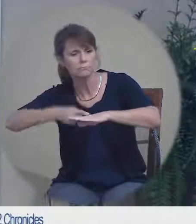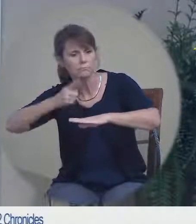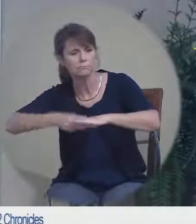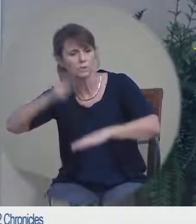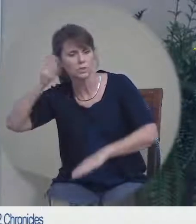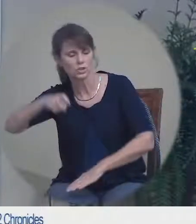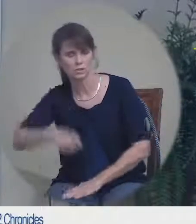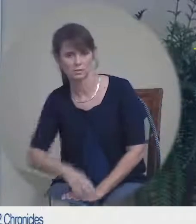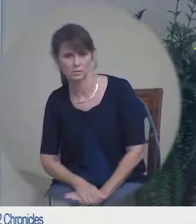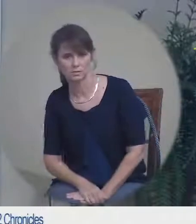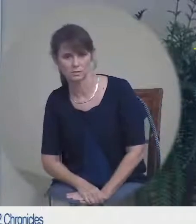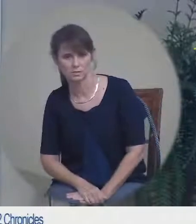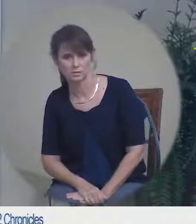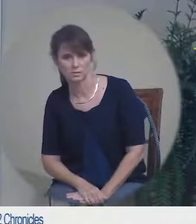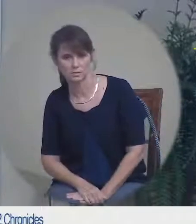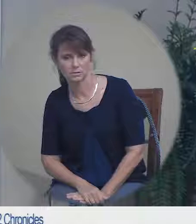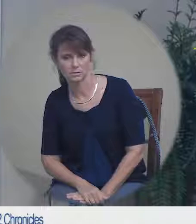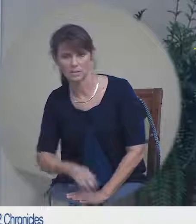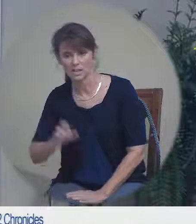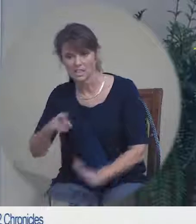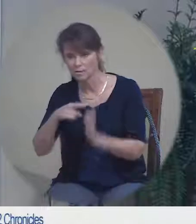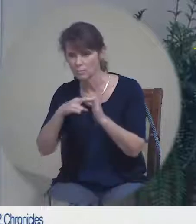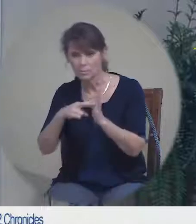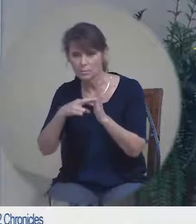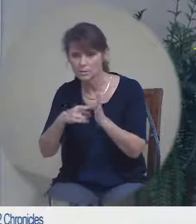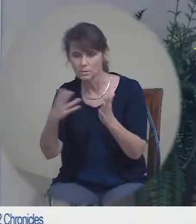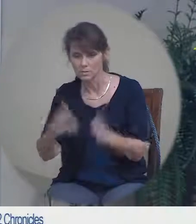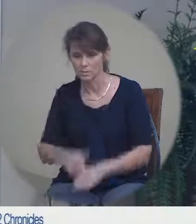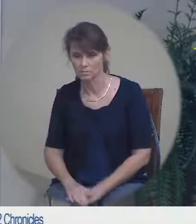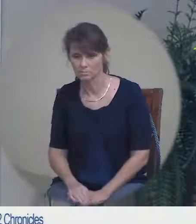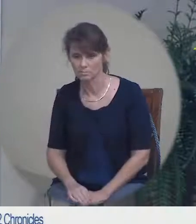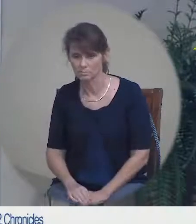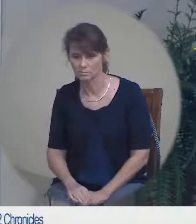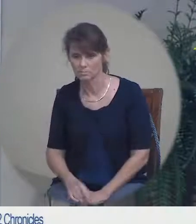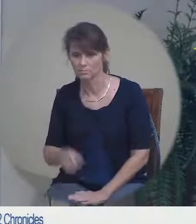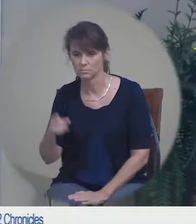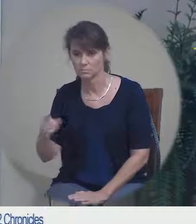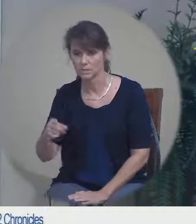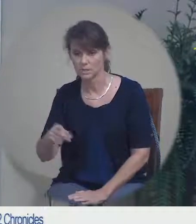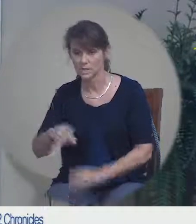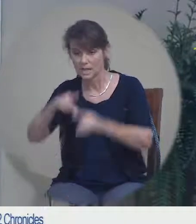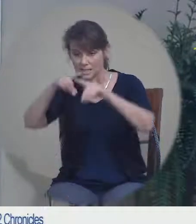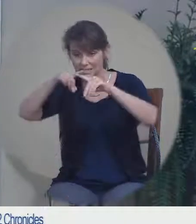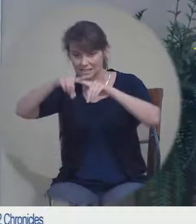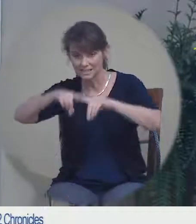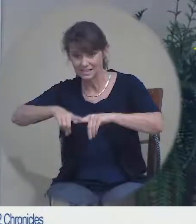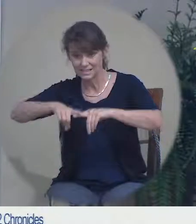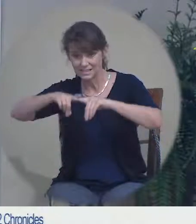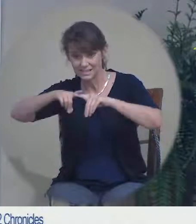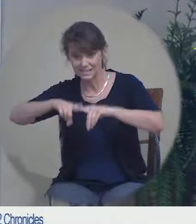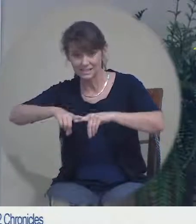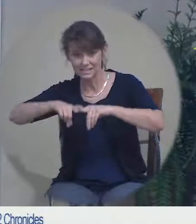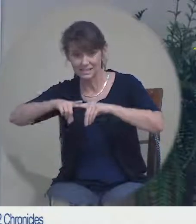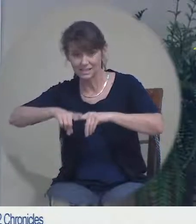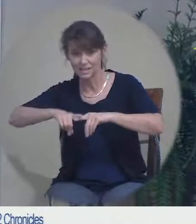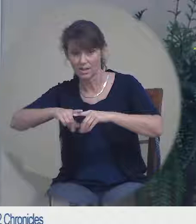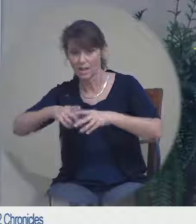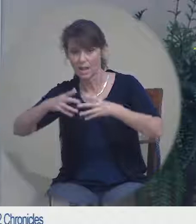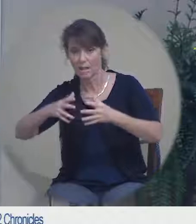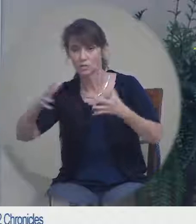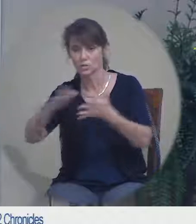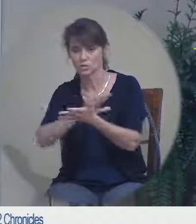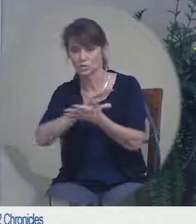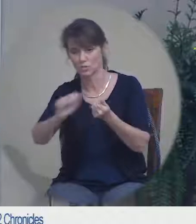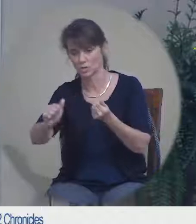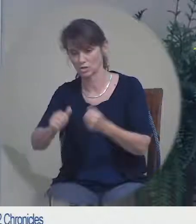Yeah. So it determines the degree of destruction that Aram would have gone through.